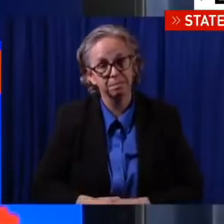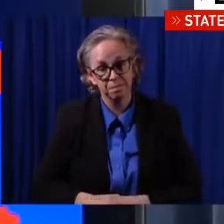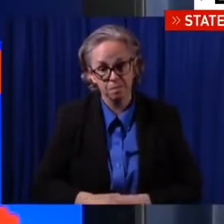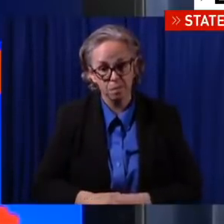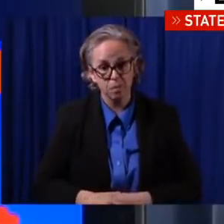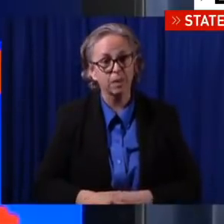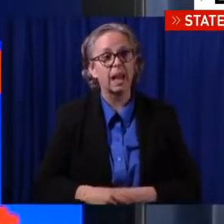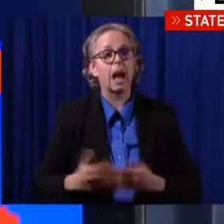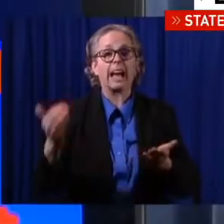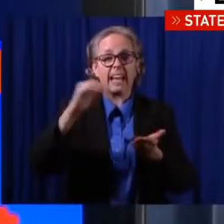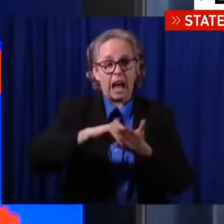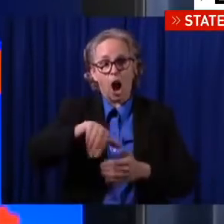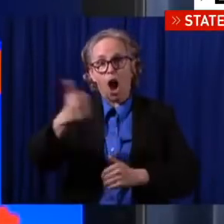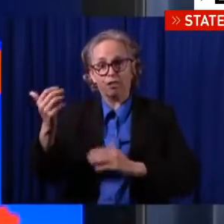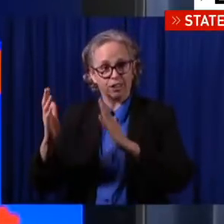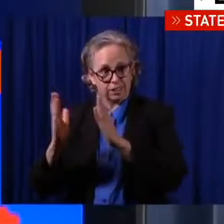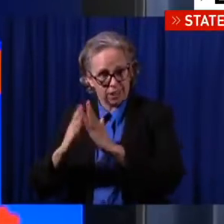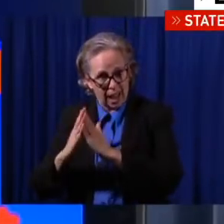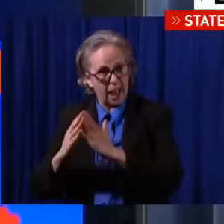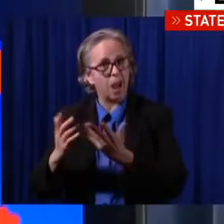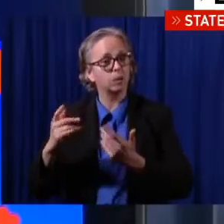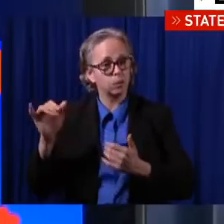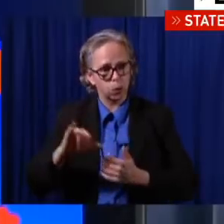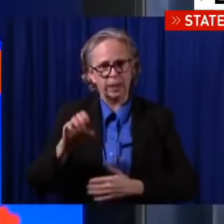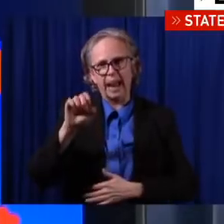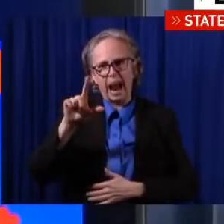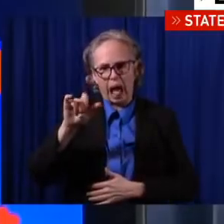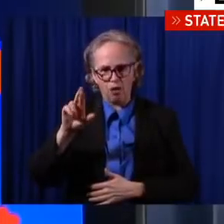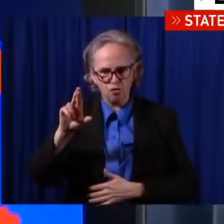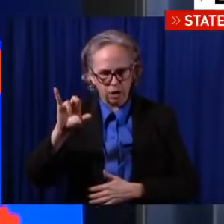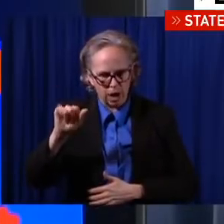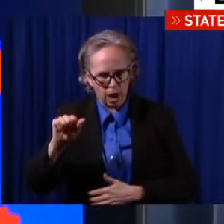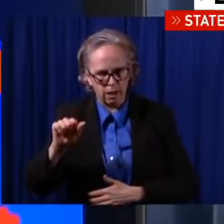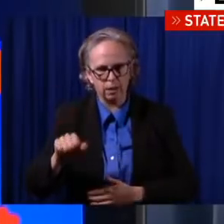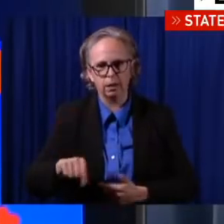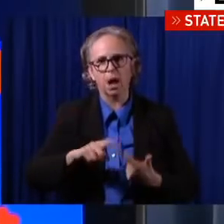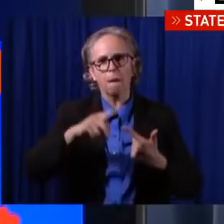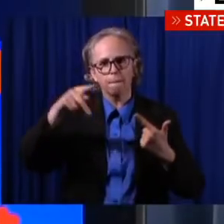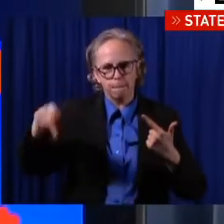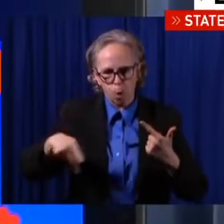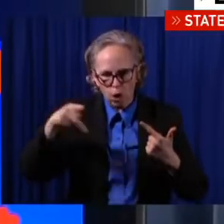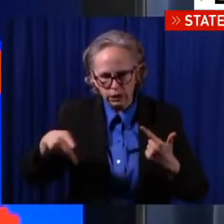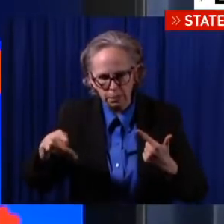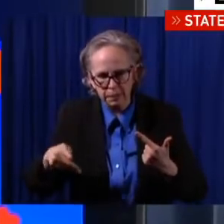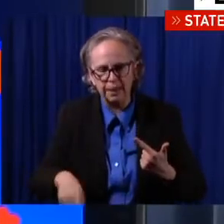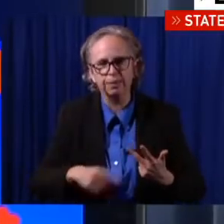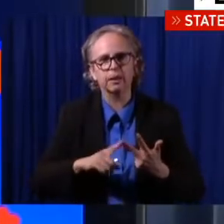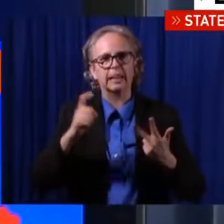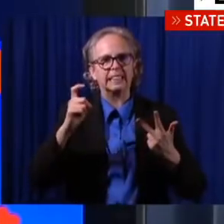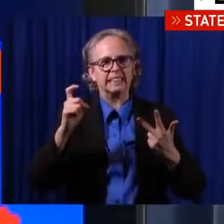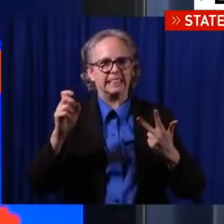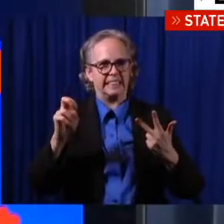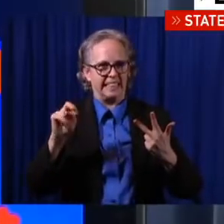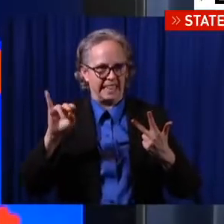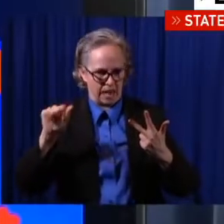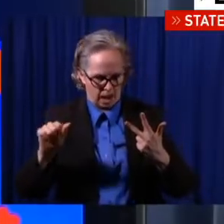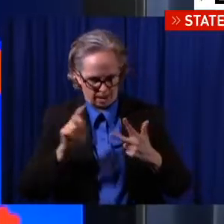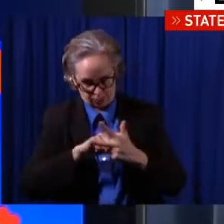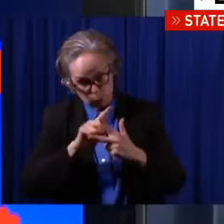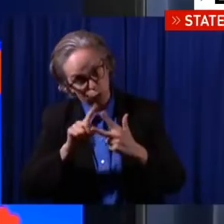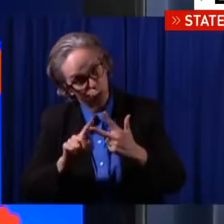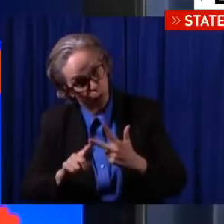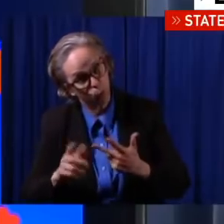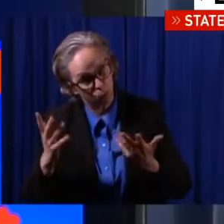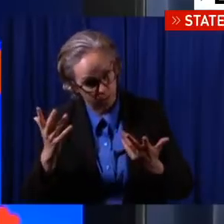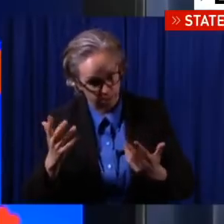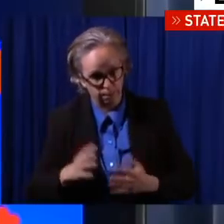Portsmouth, Xenia, and many other locations. In Elyria, our pop-up testing location will be at the Elyria City Hall on Friday,